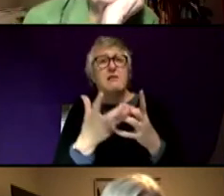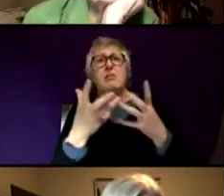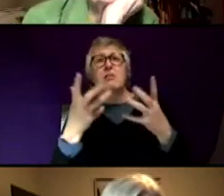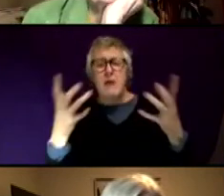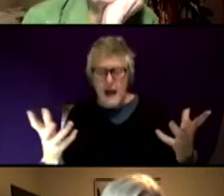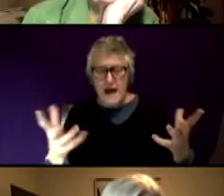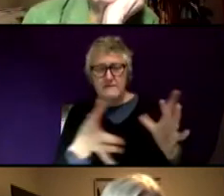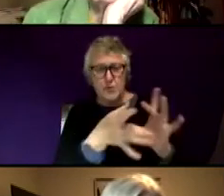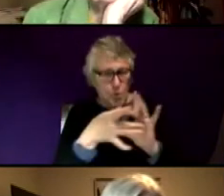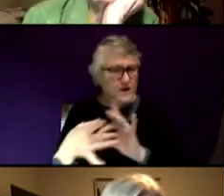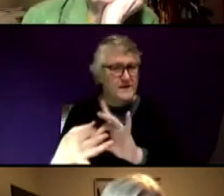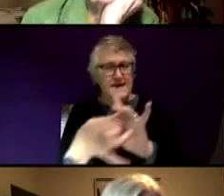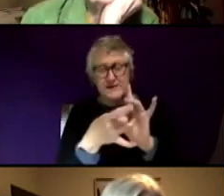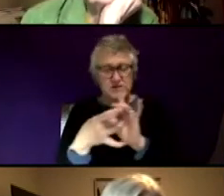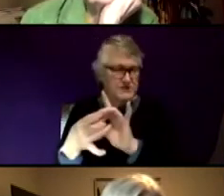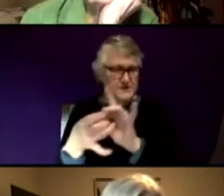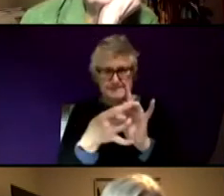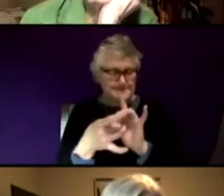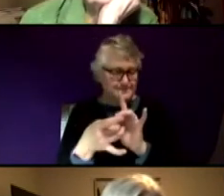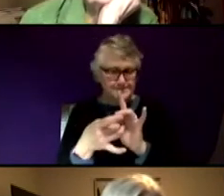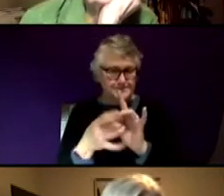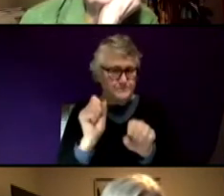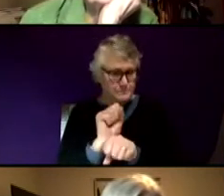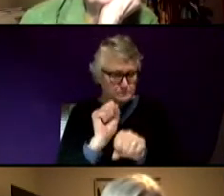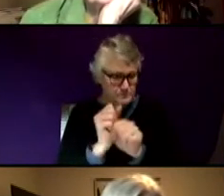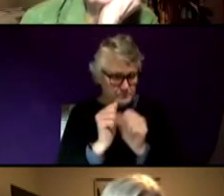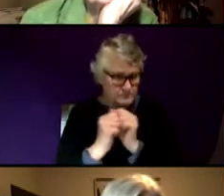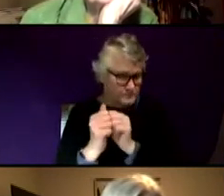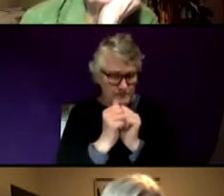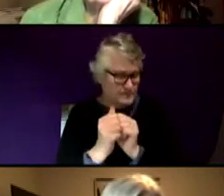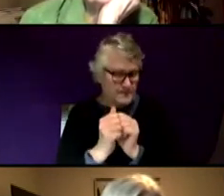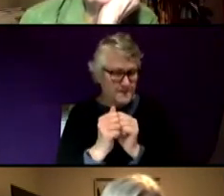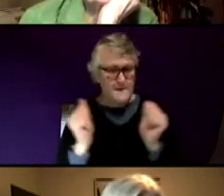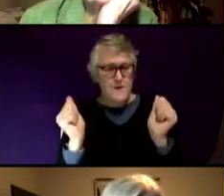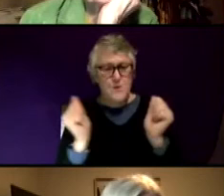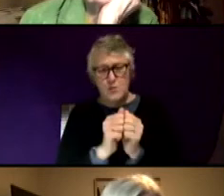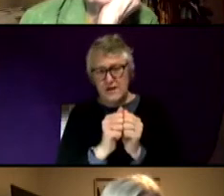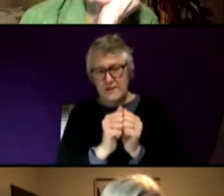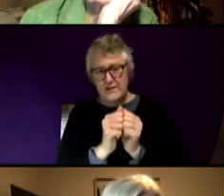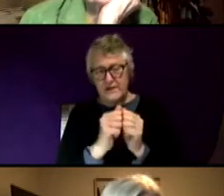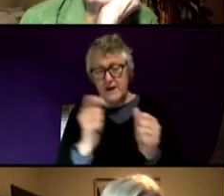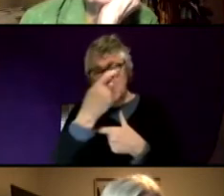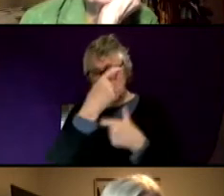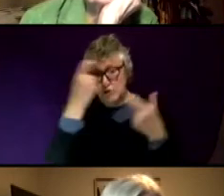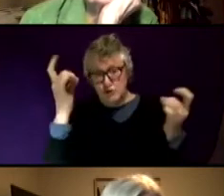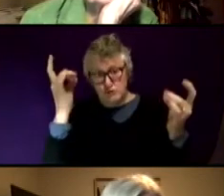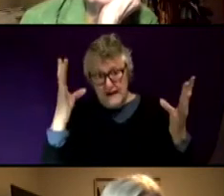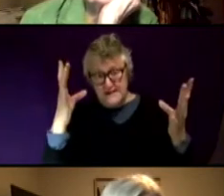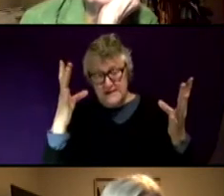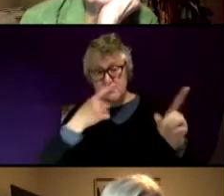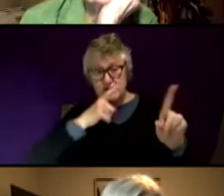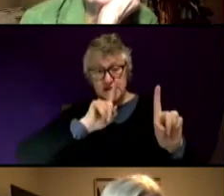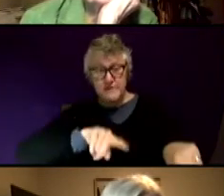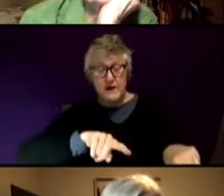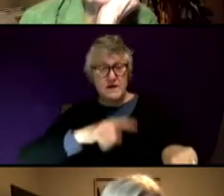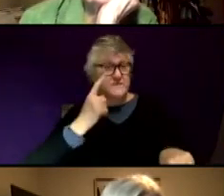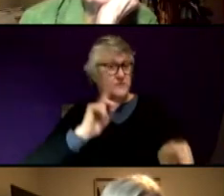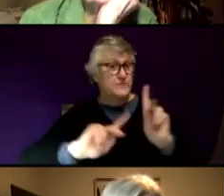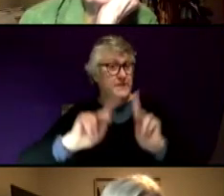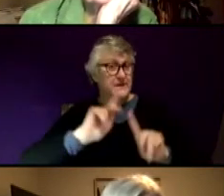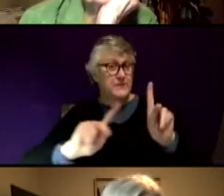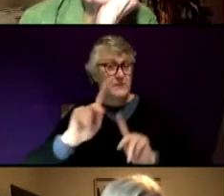around the crisis response for people in mental health